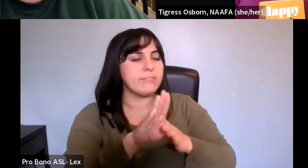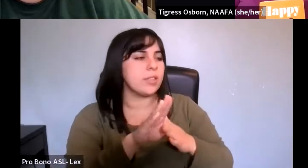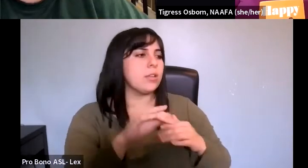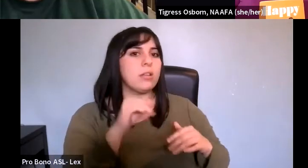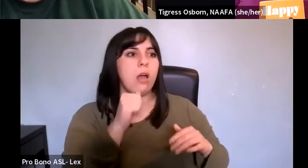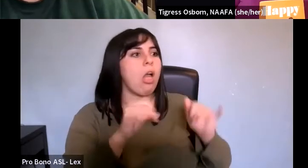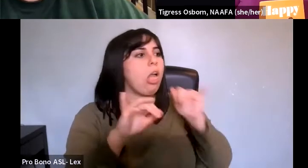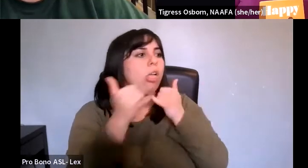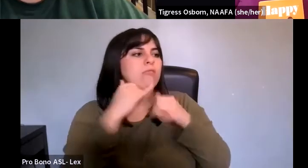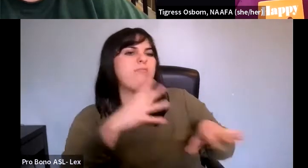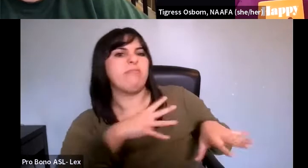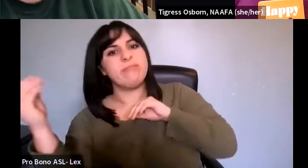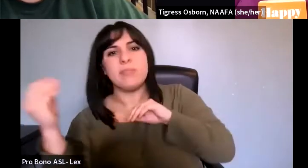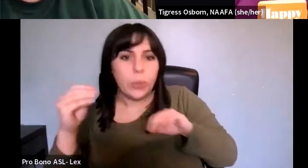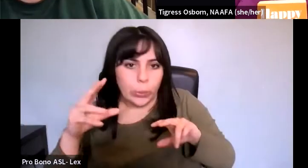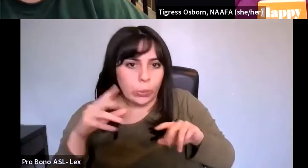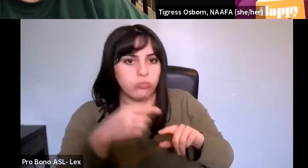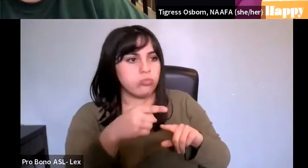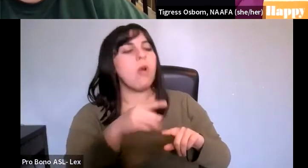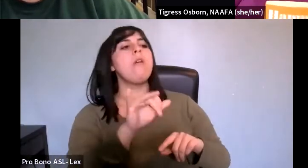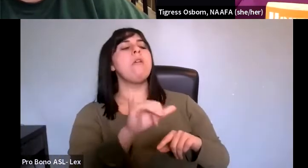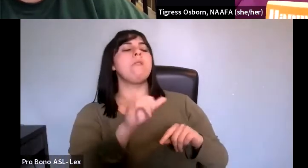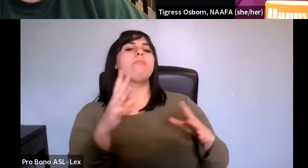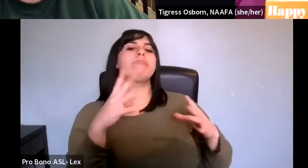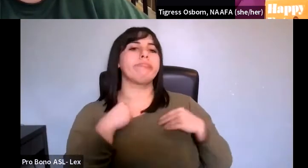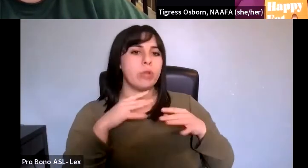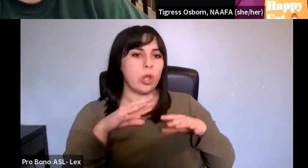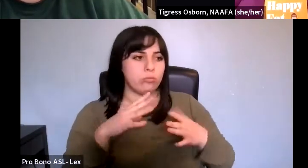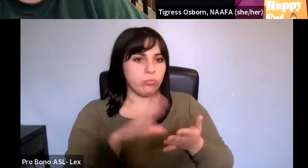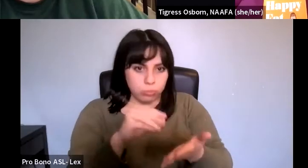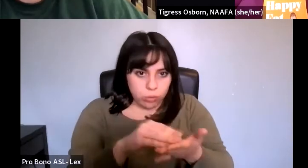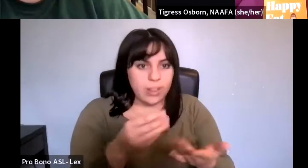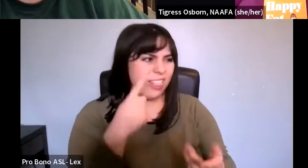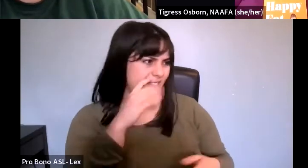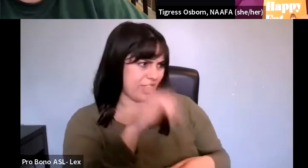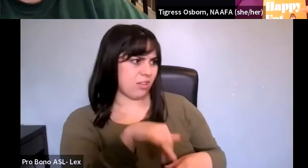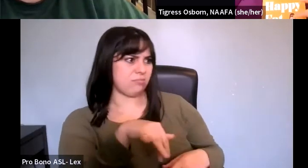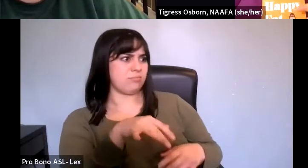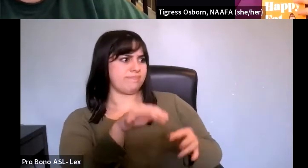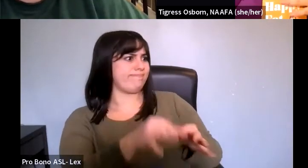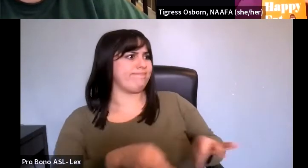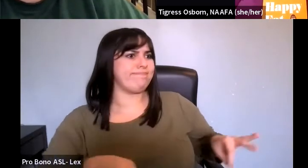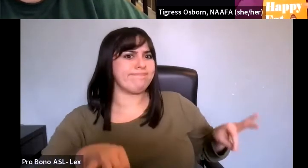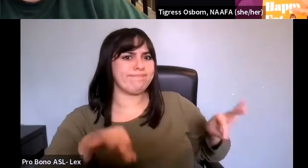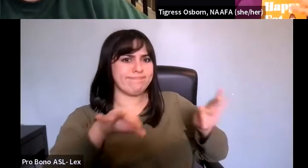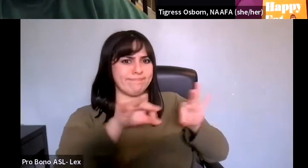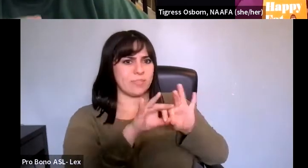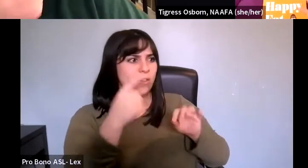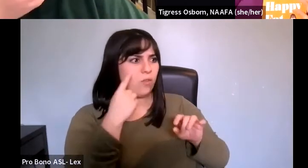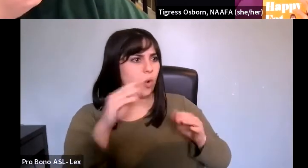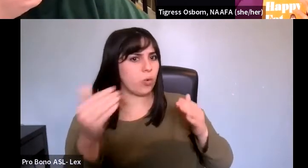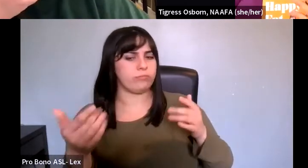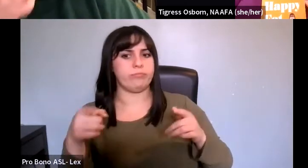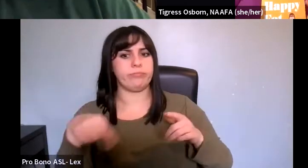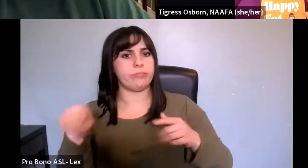like picking up your toys and going, I think is really invaluable to your followers who are new to